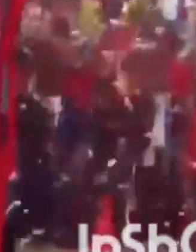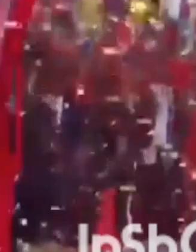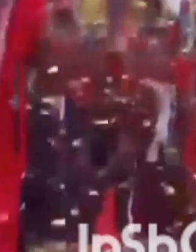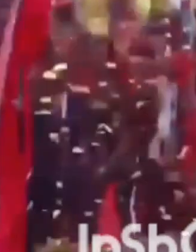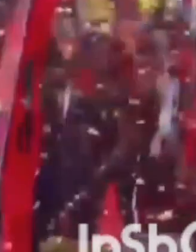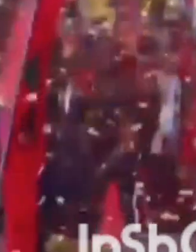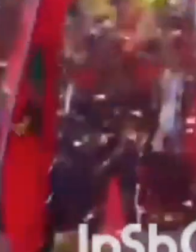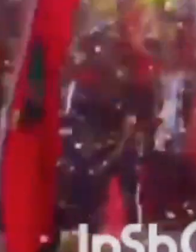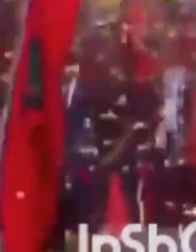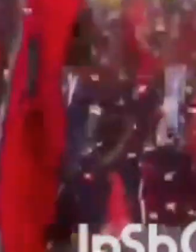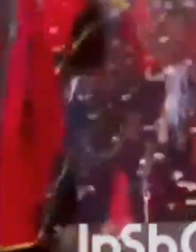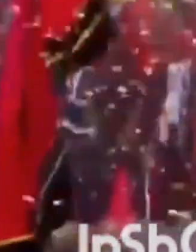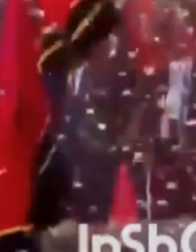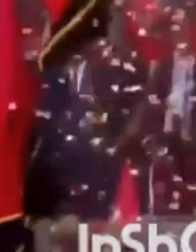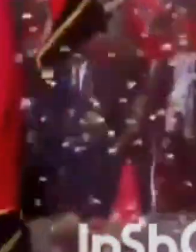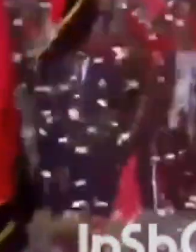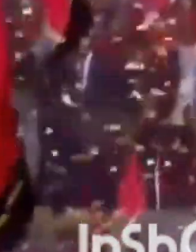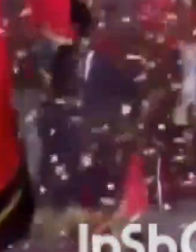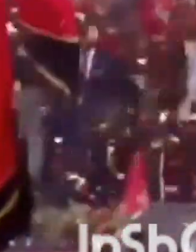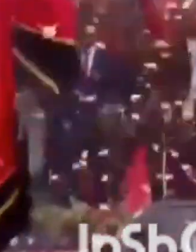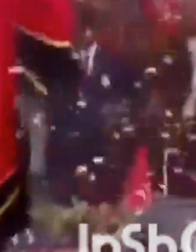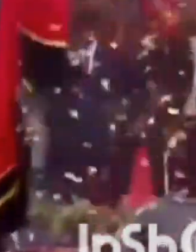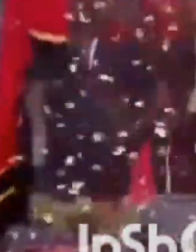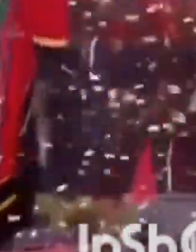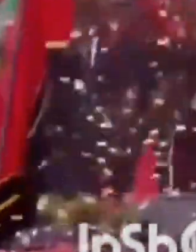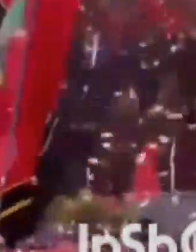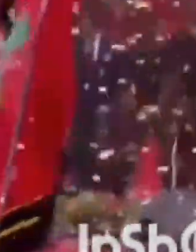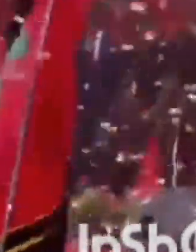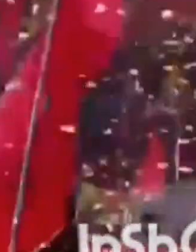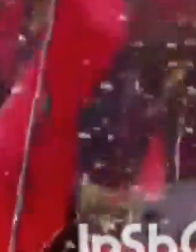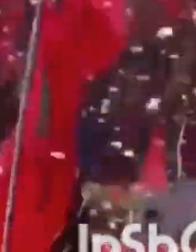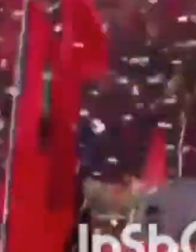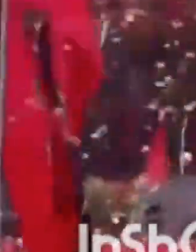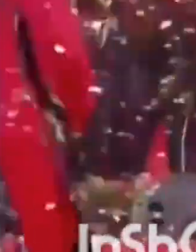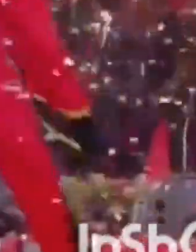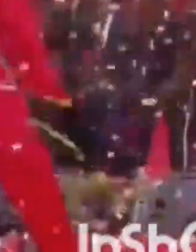Thank you so much for tuning in. I'll see you again in the next update. Bye.